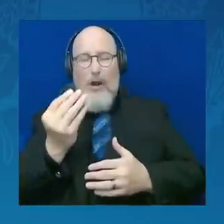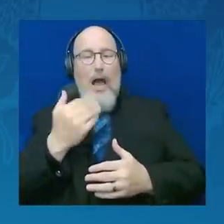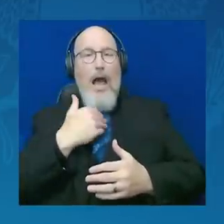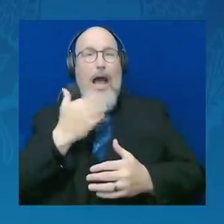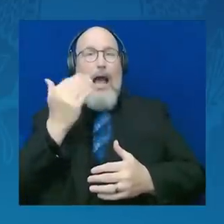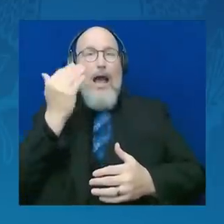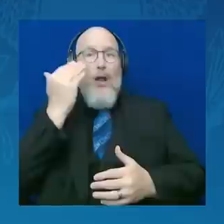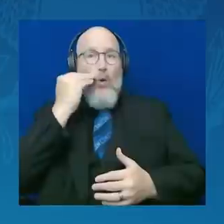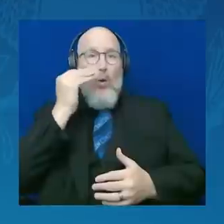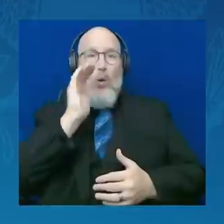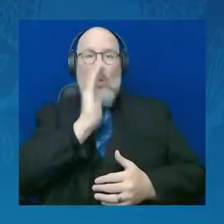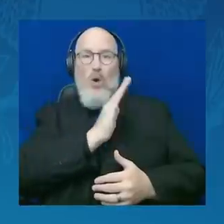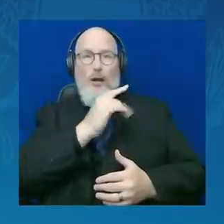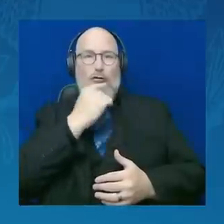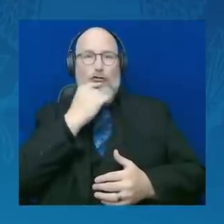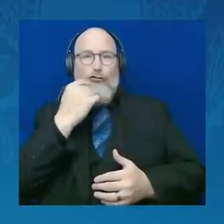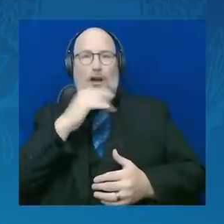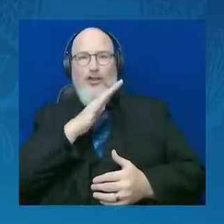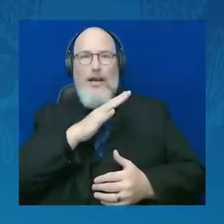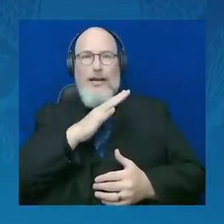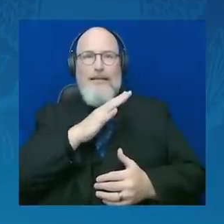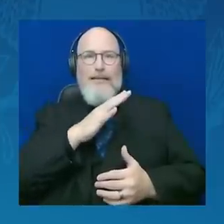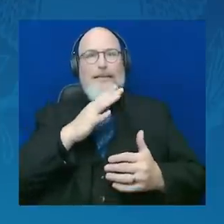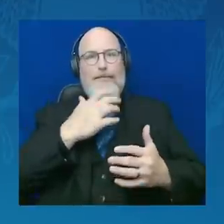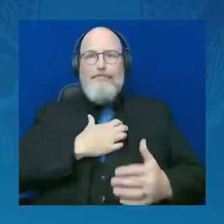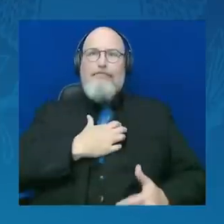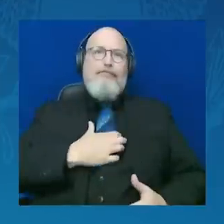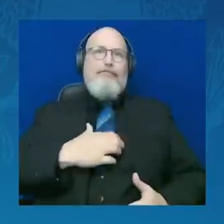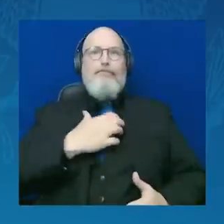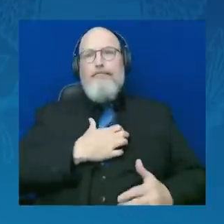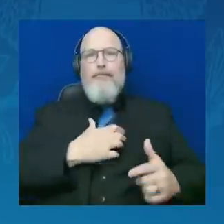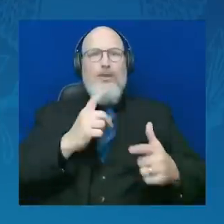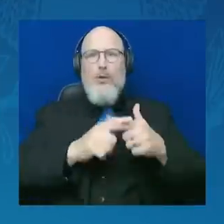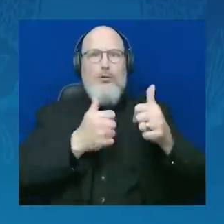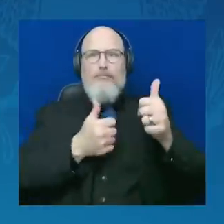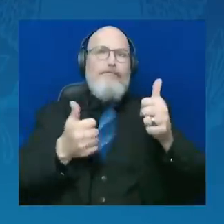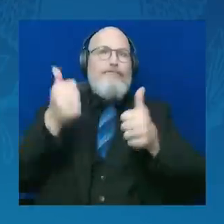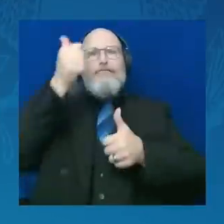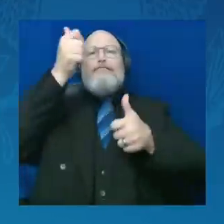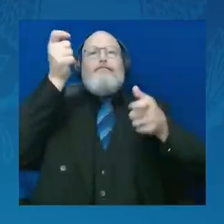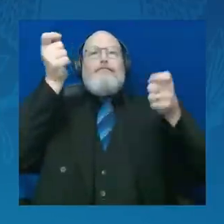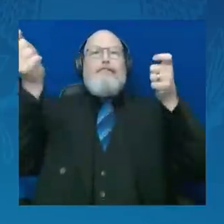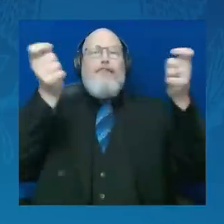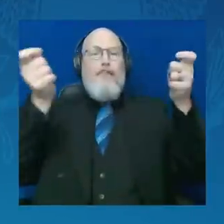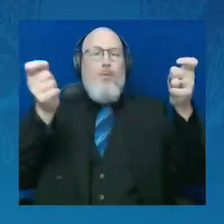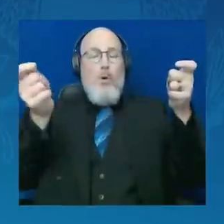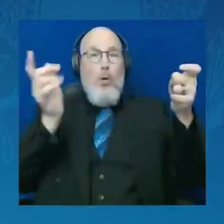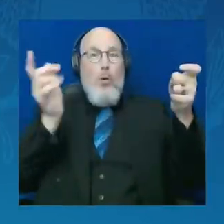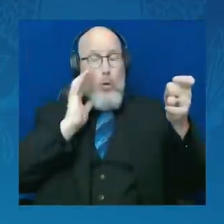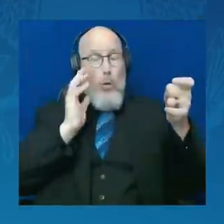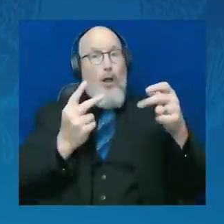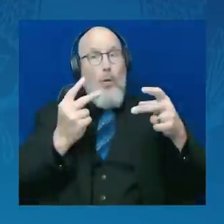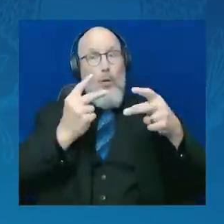this imperial appetite, will grow if the world does not react to that.